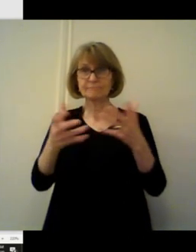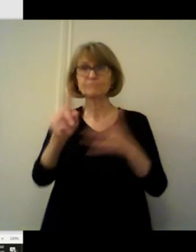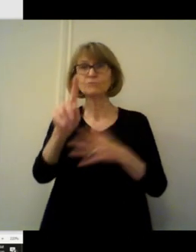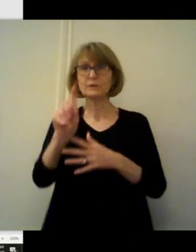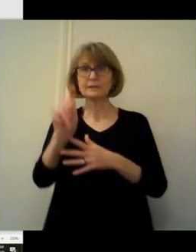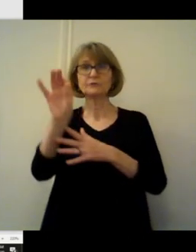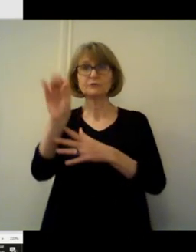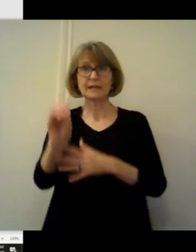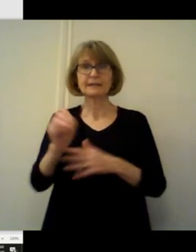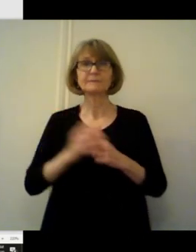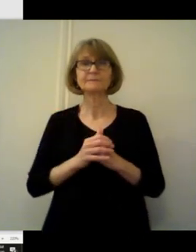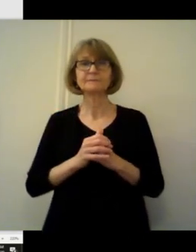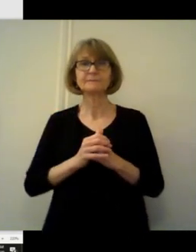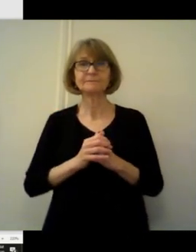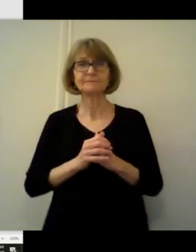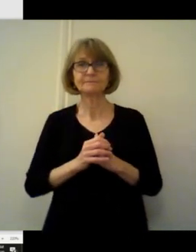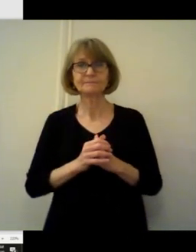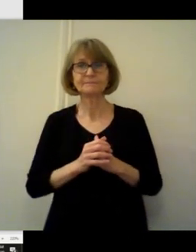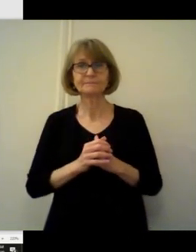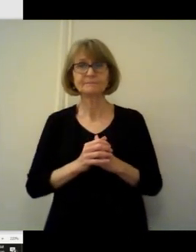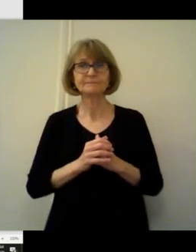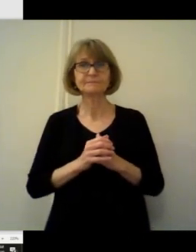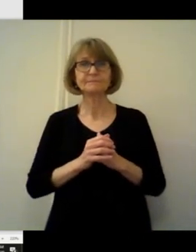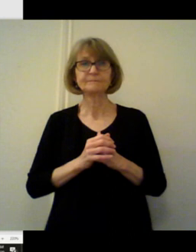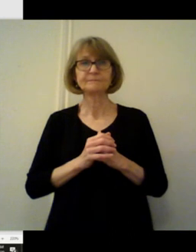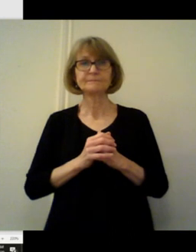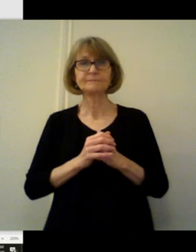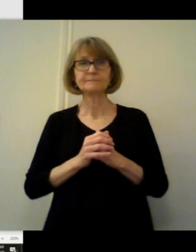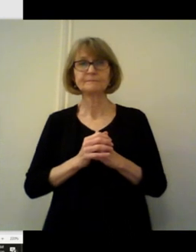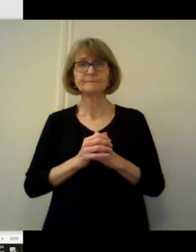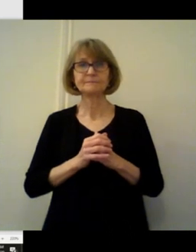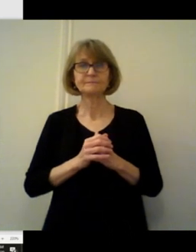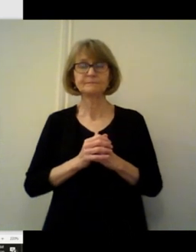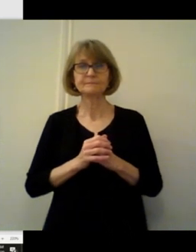190 degrees. So then this is 190 degrees. Okay.